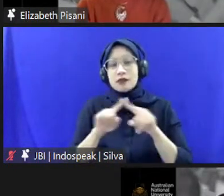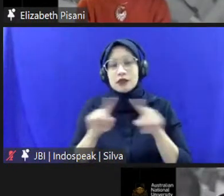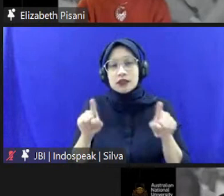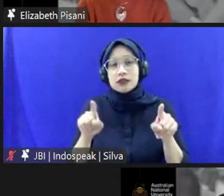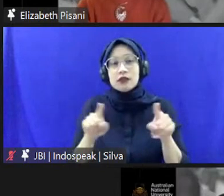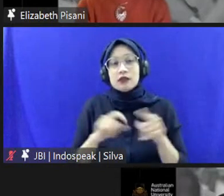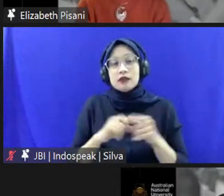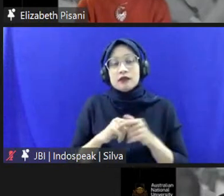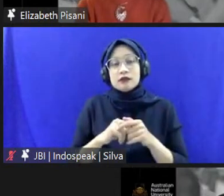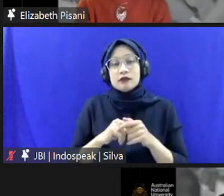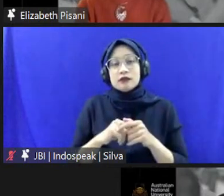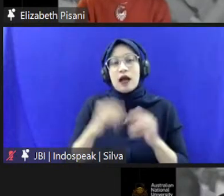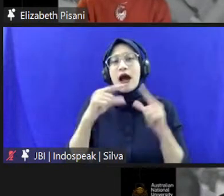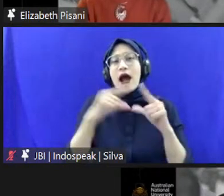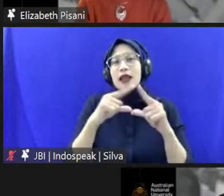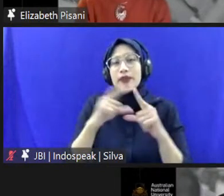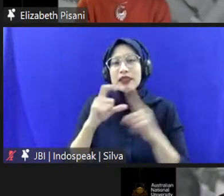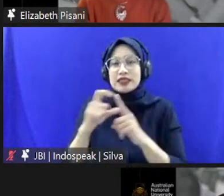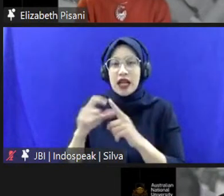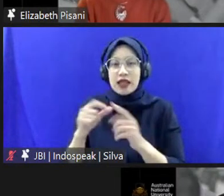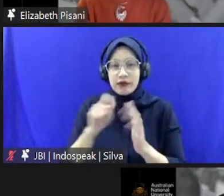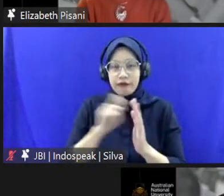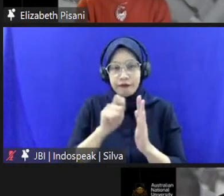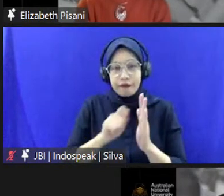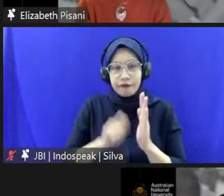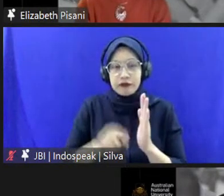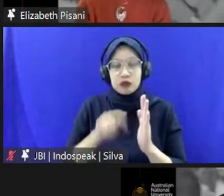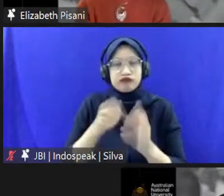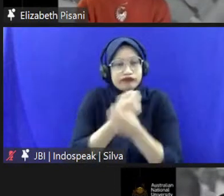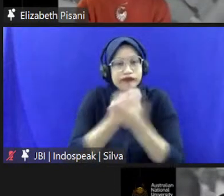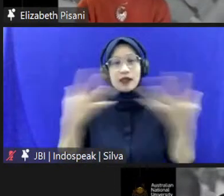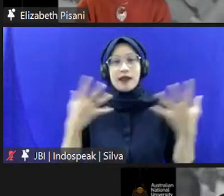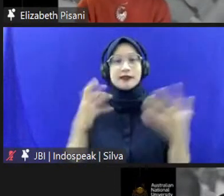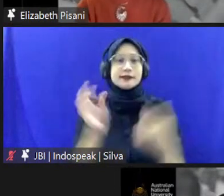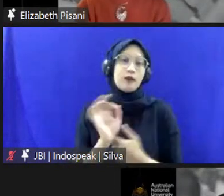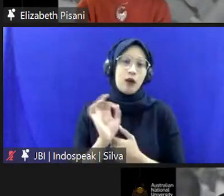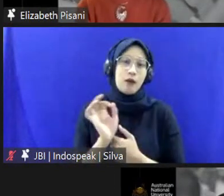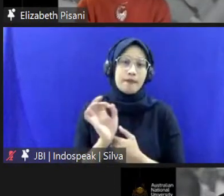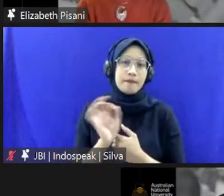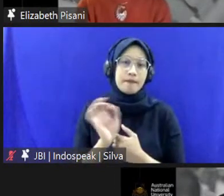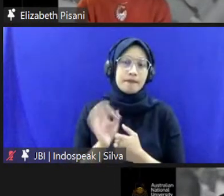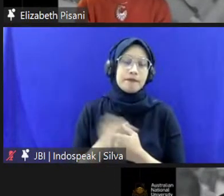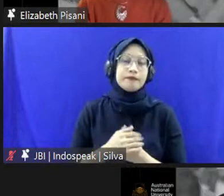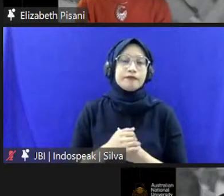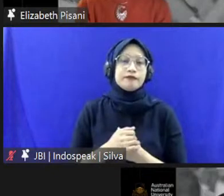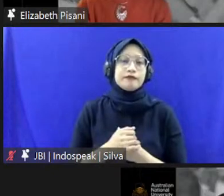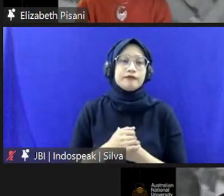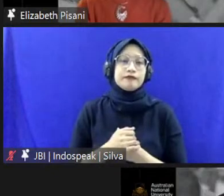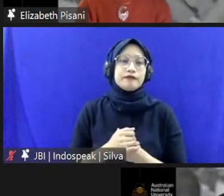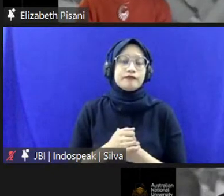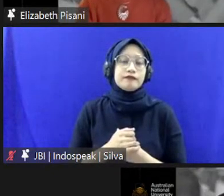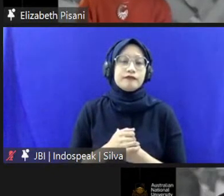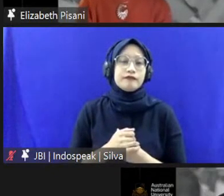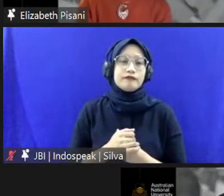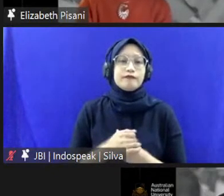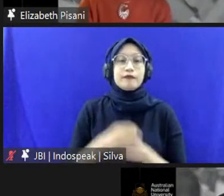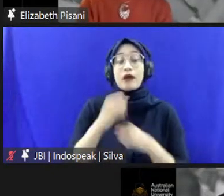the administrative side is not really clear. So just last